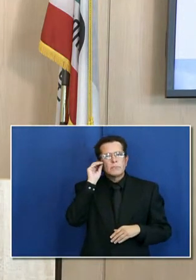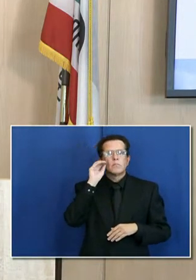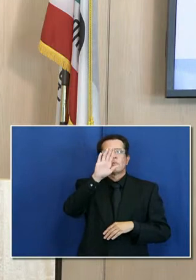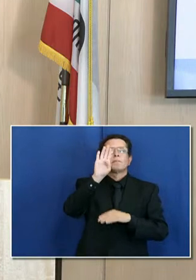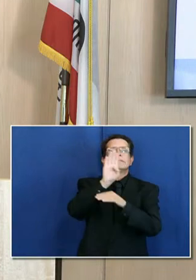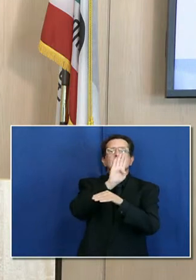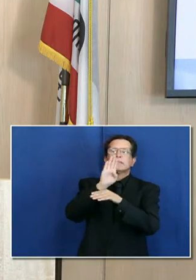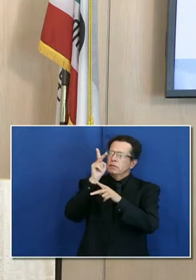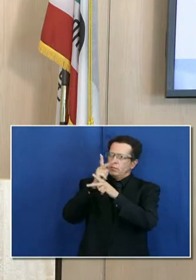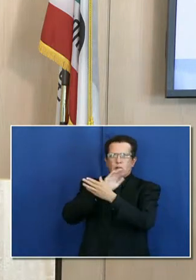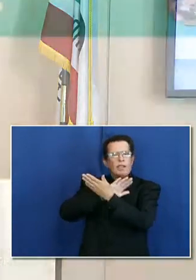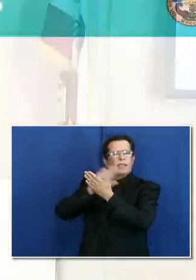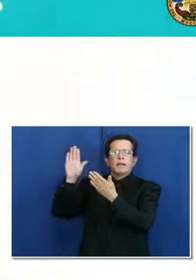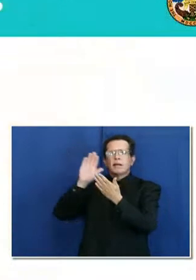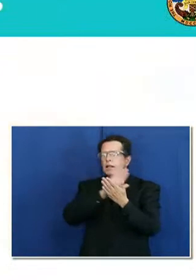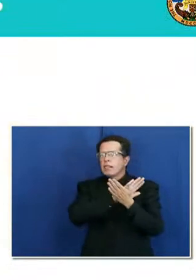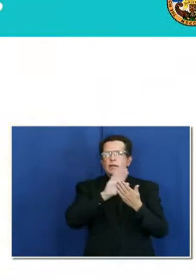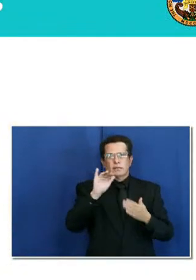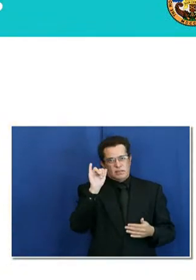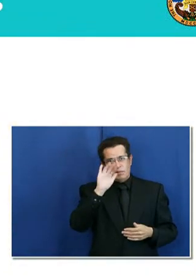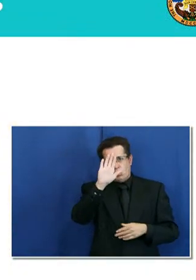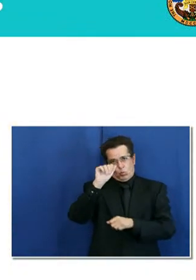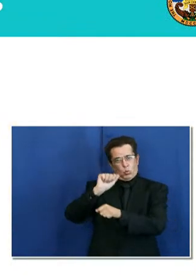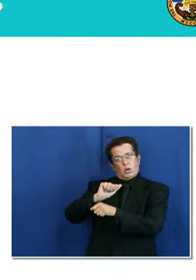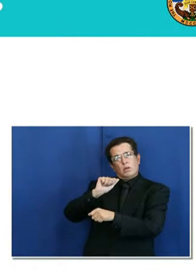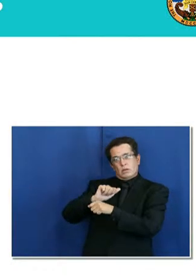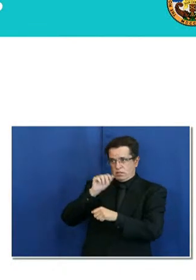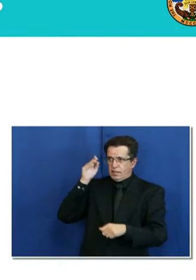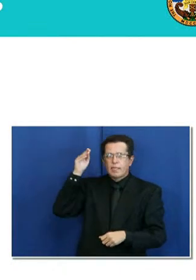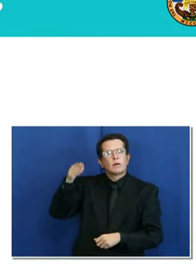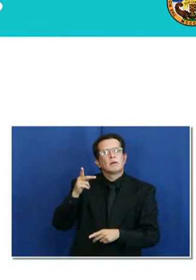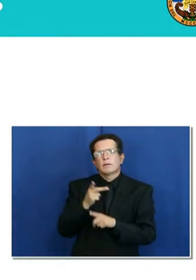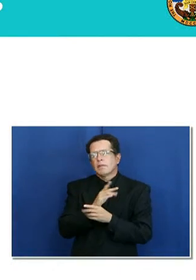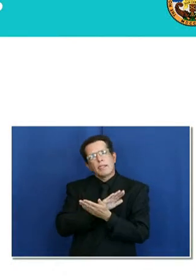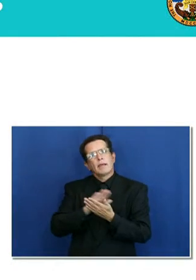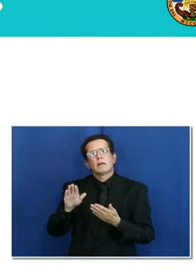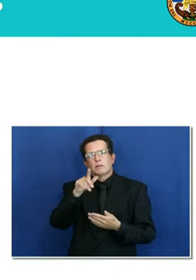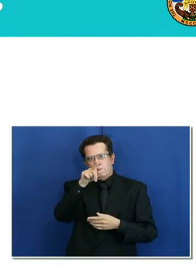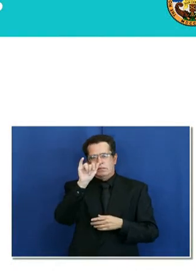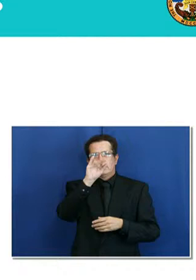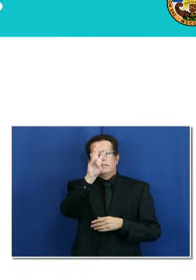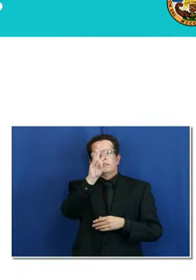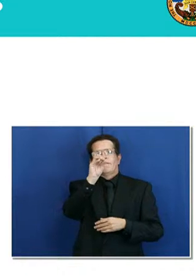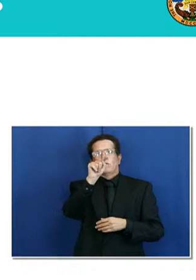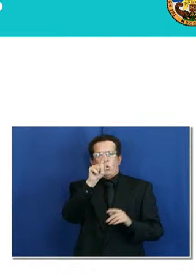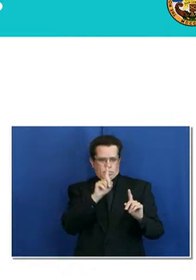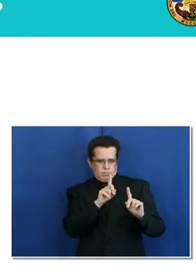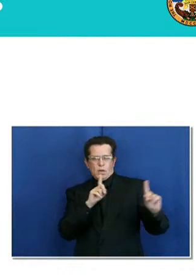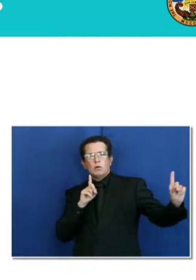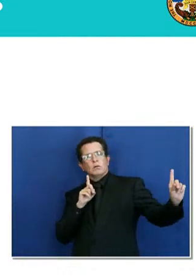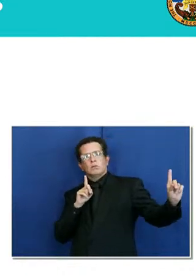practices in your businesses particularly. Staying 6 feet apart from others unless